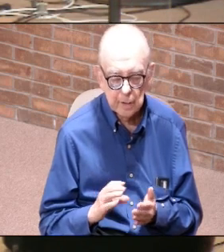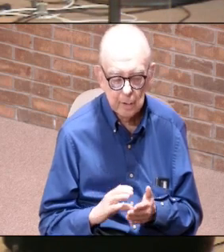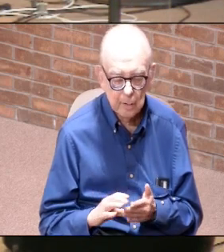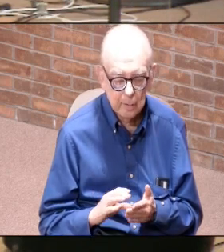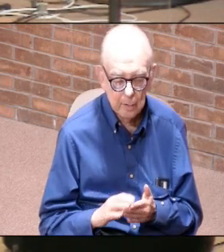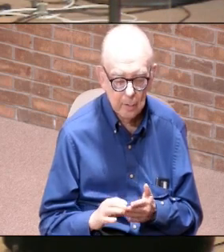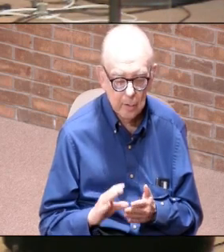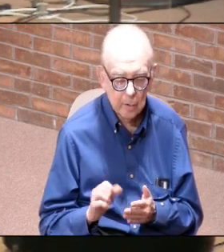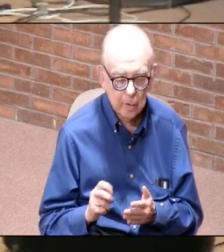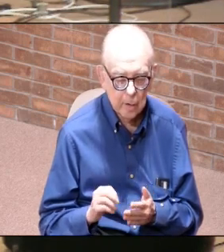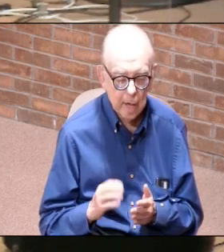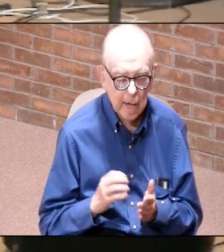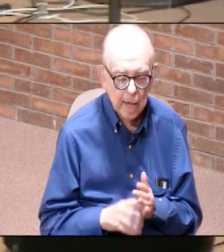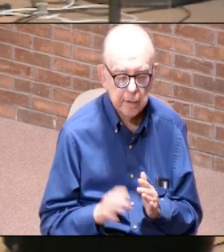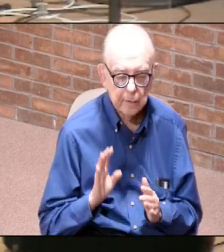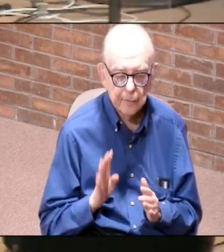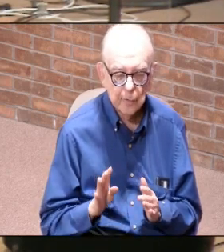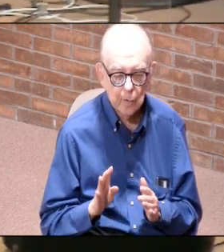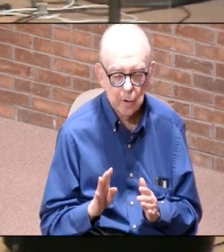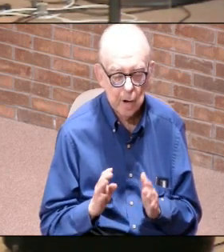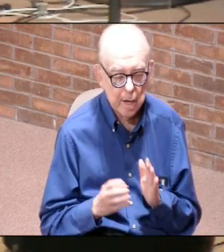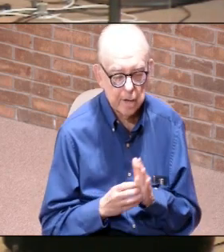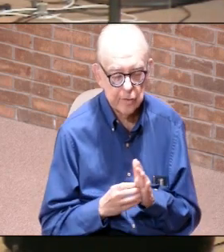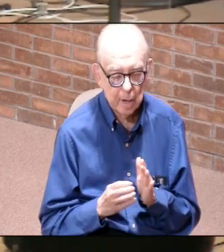Jonah only had four, okay?